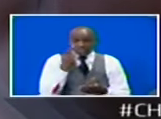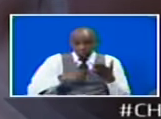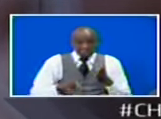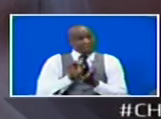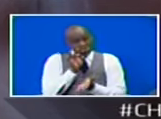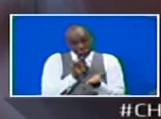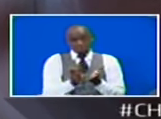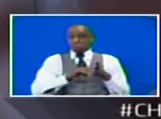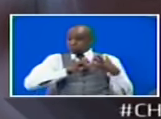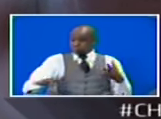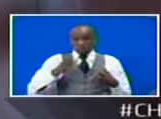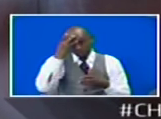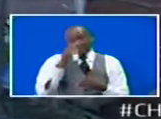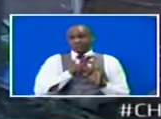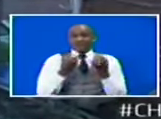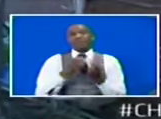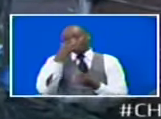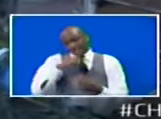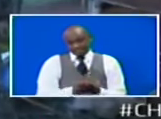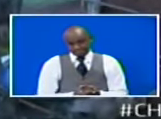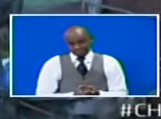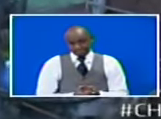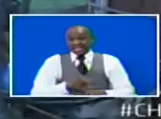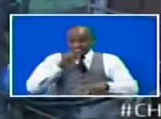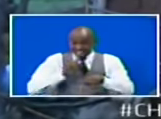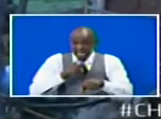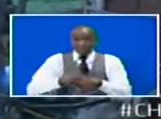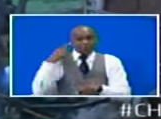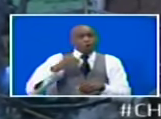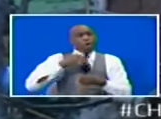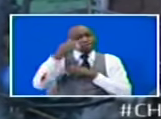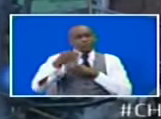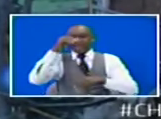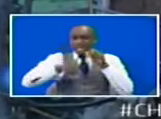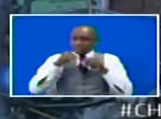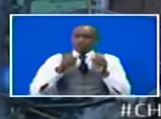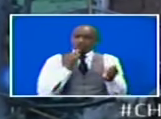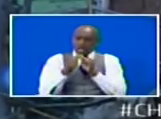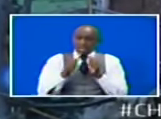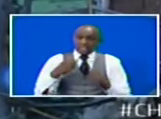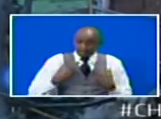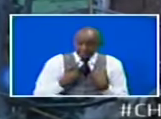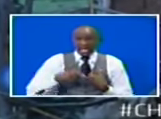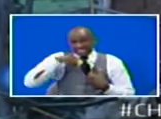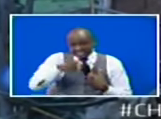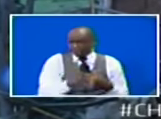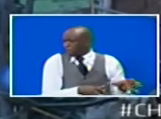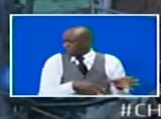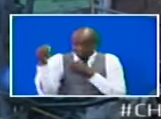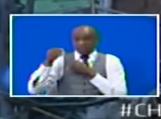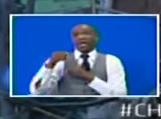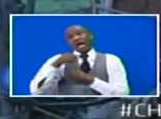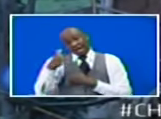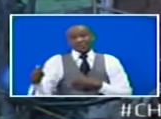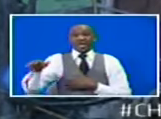of what had befallen a family. Following the ethnic clashes between the neighboring communities, Kabendera was forced to seek refuge